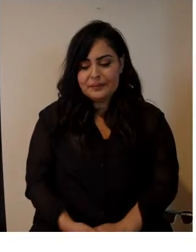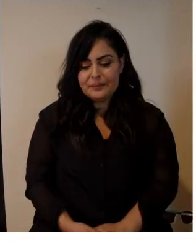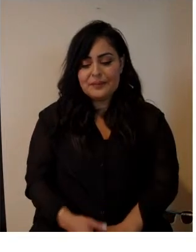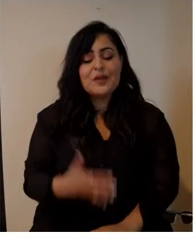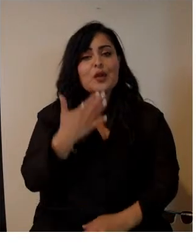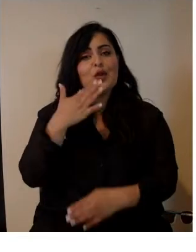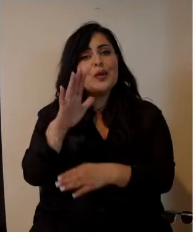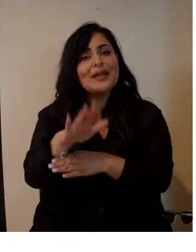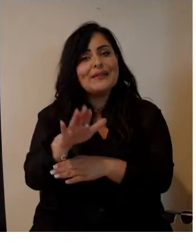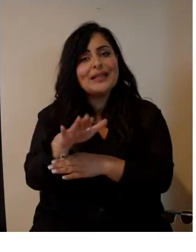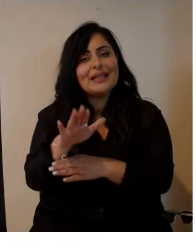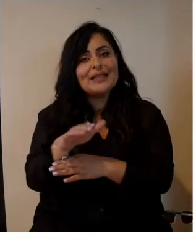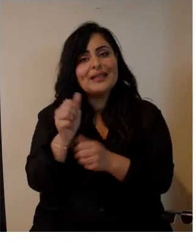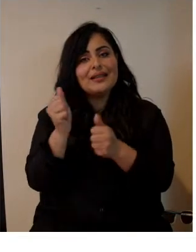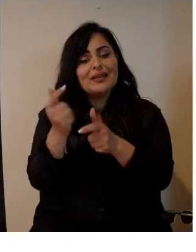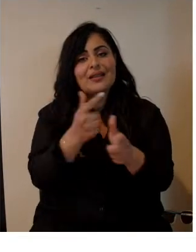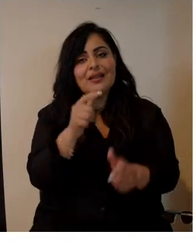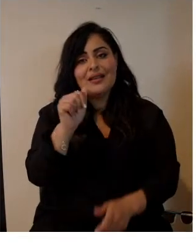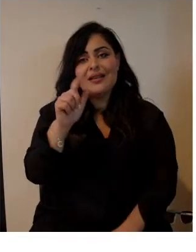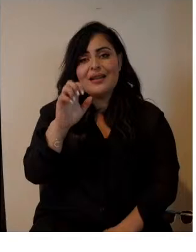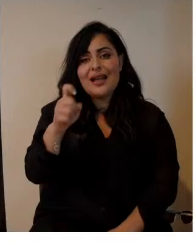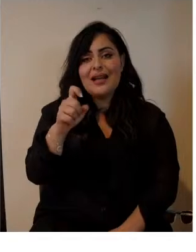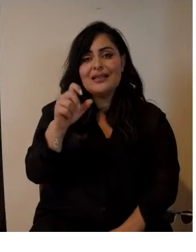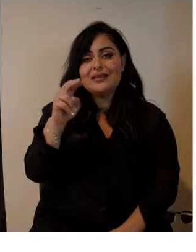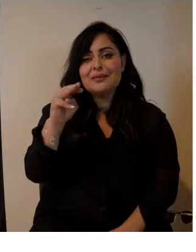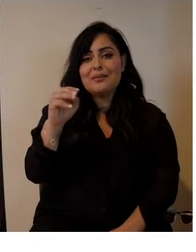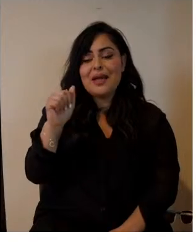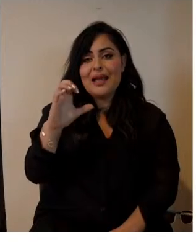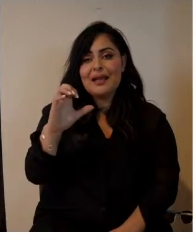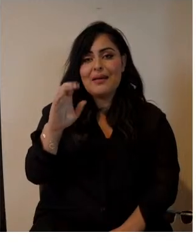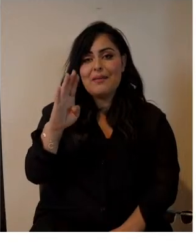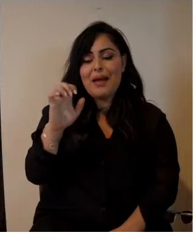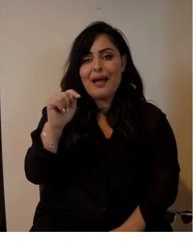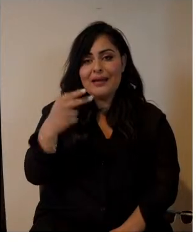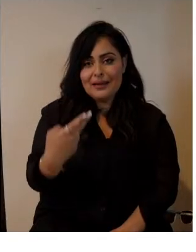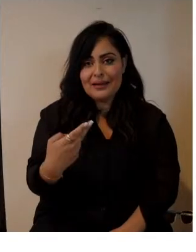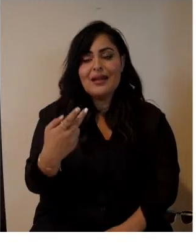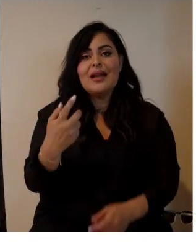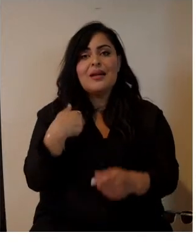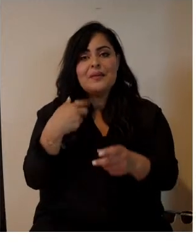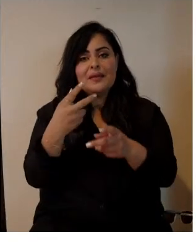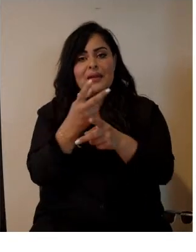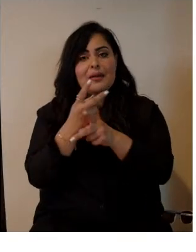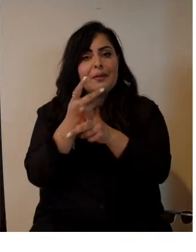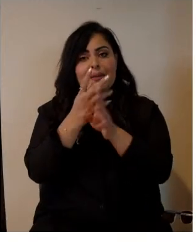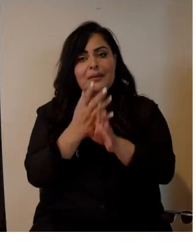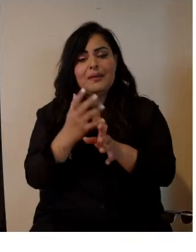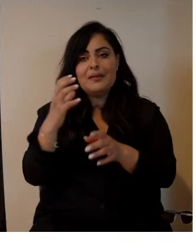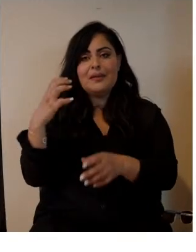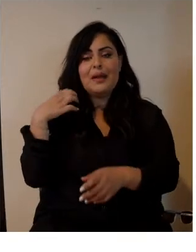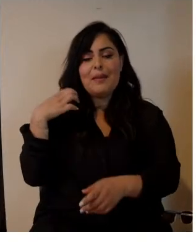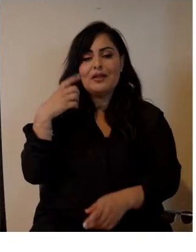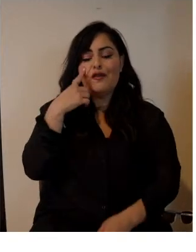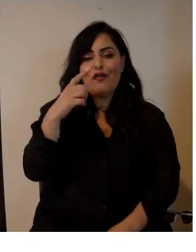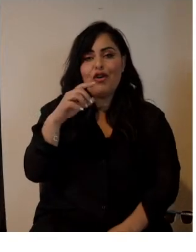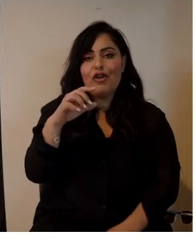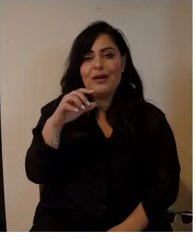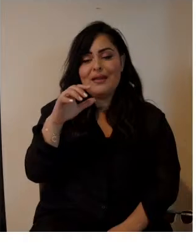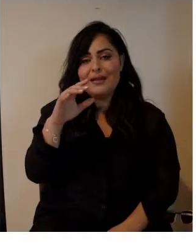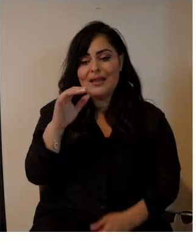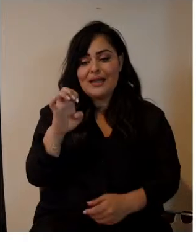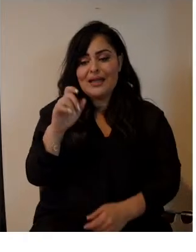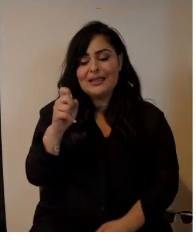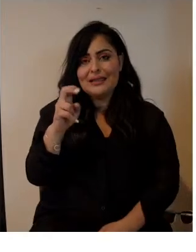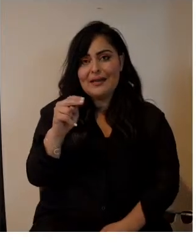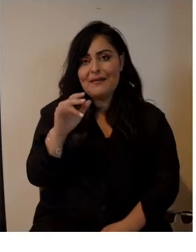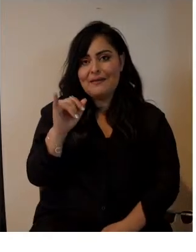Good evening, everybody. My name is Alex Macbeth. I'm one of the Unified Incident Commanders on the Eaton fire. To my right is Kevin